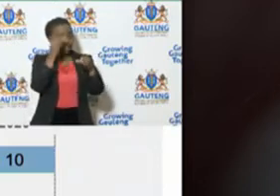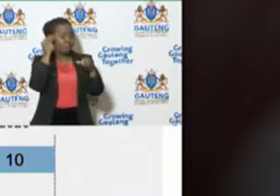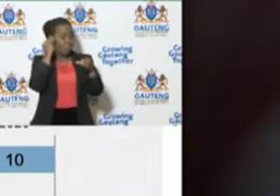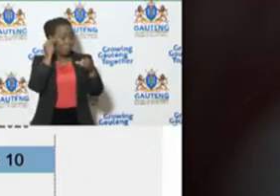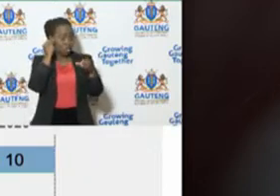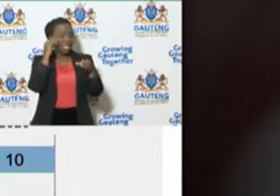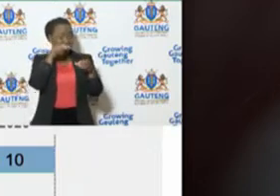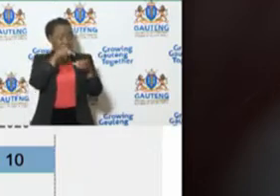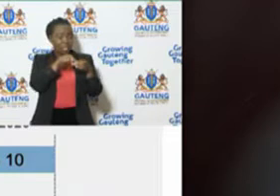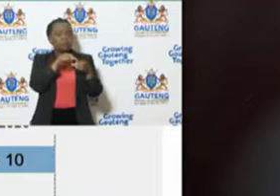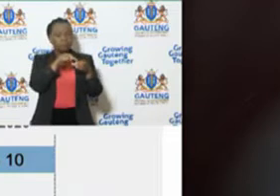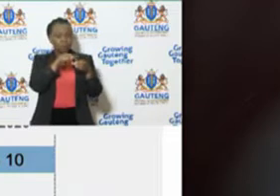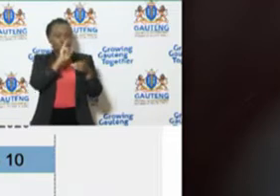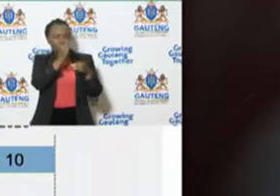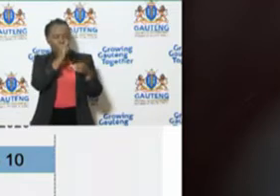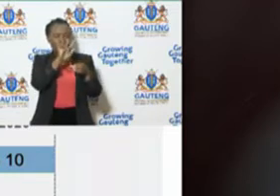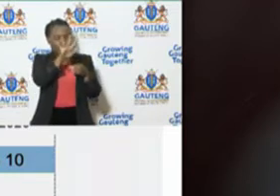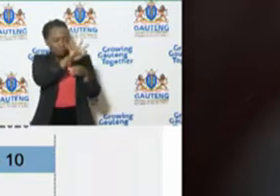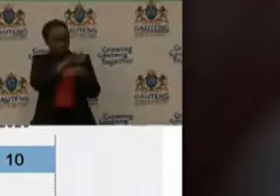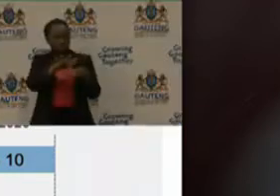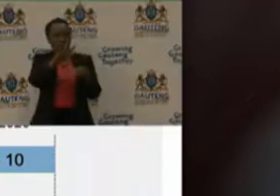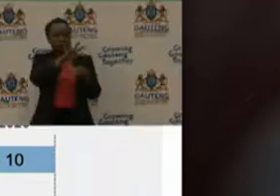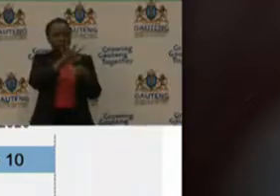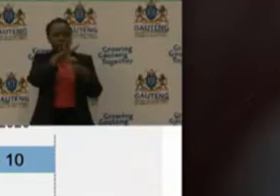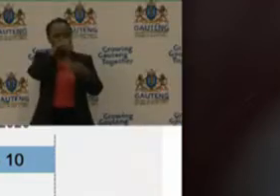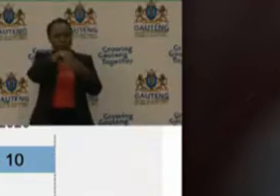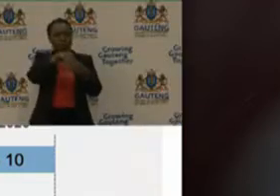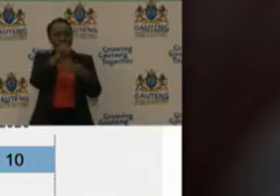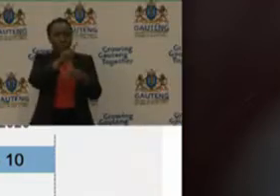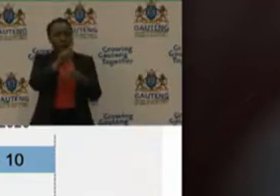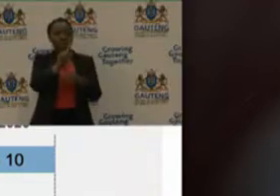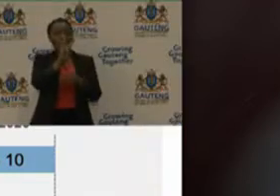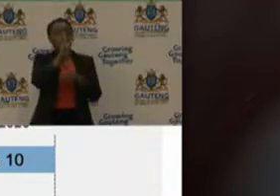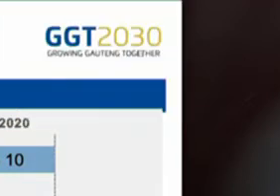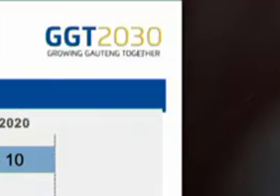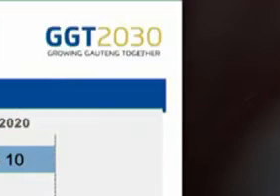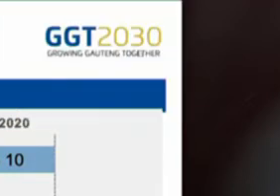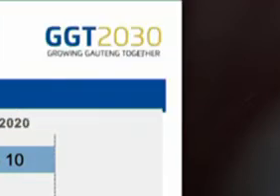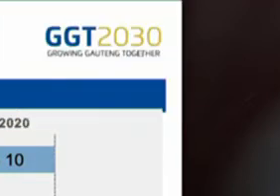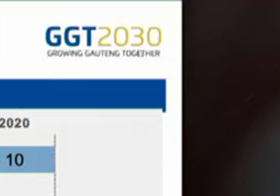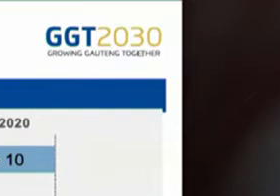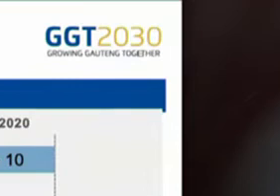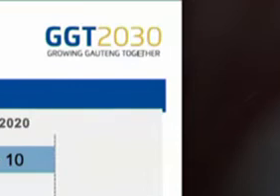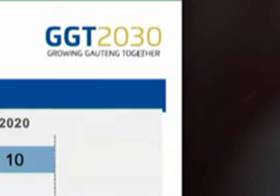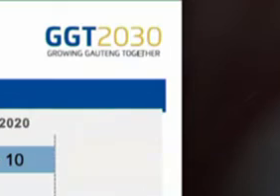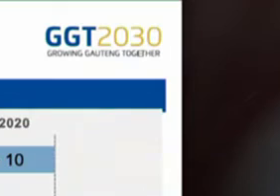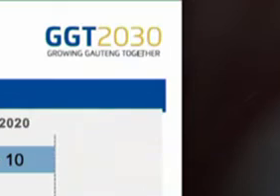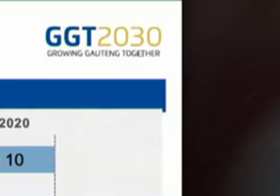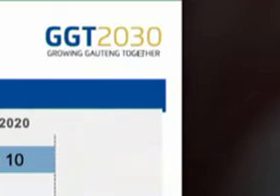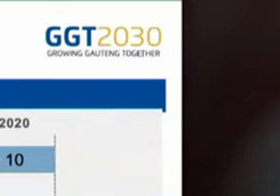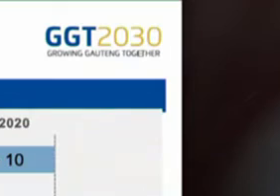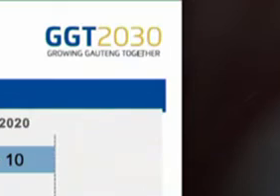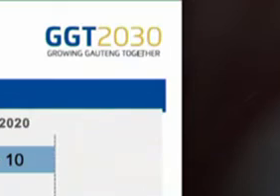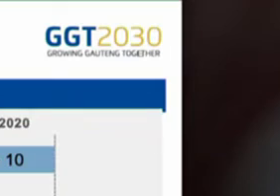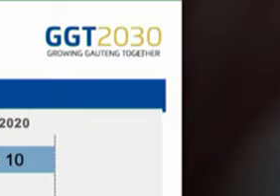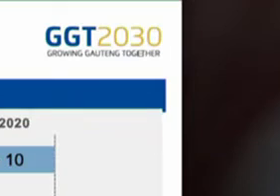that shows you that a certain parts of Johannesburg, that included 4 ways, Diepsloot, Kayasand,